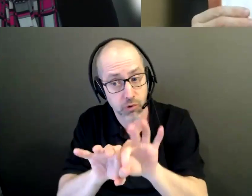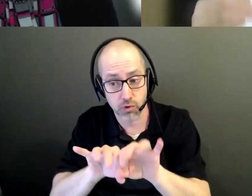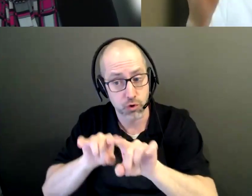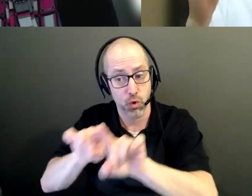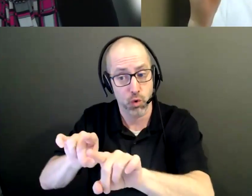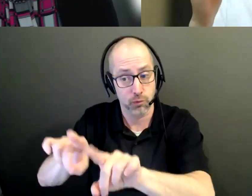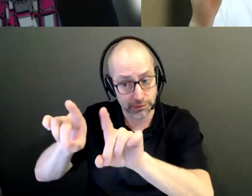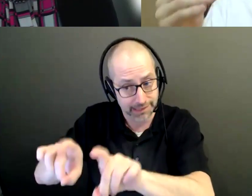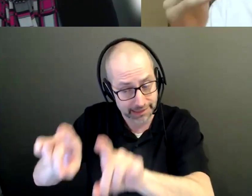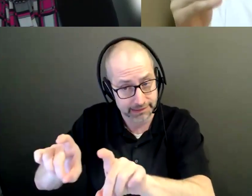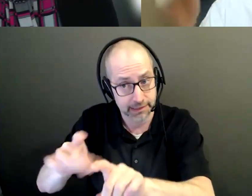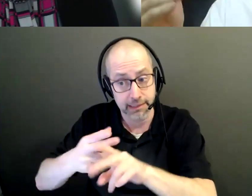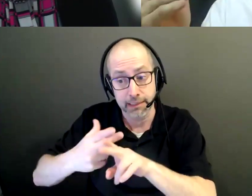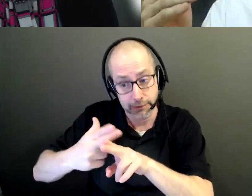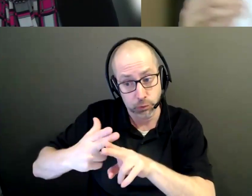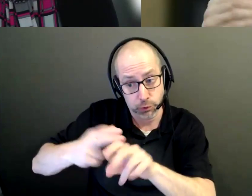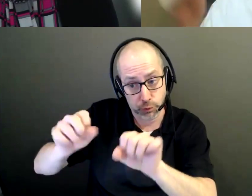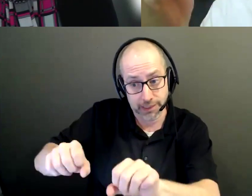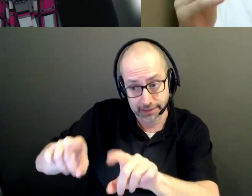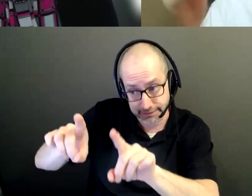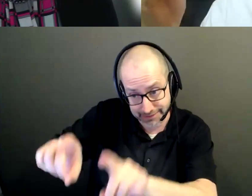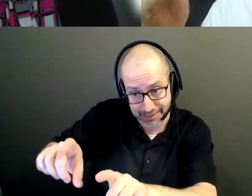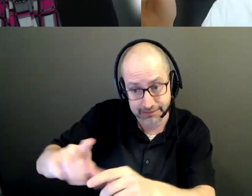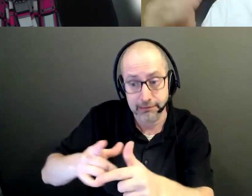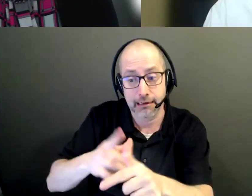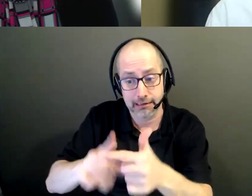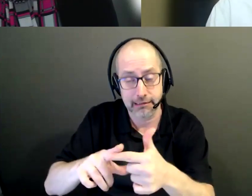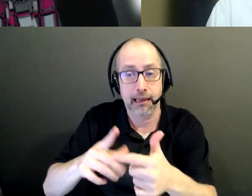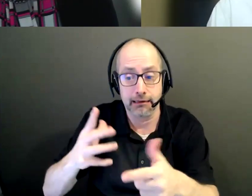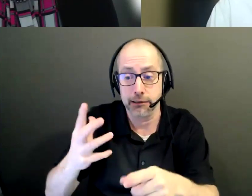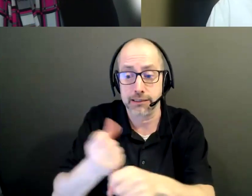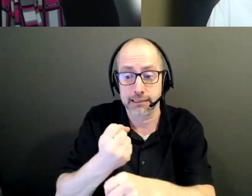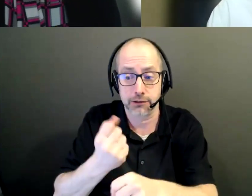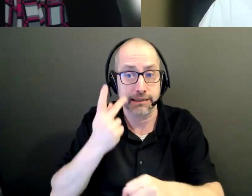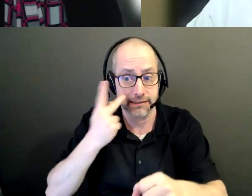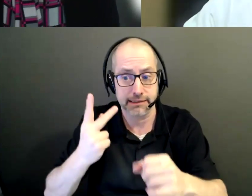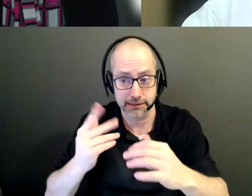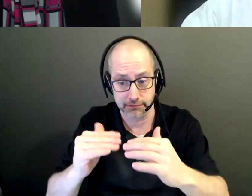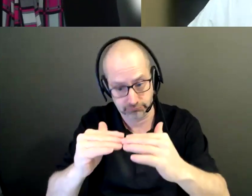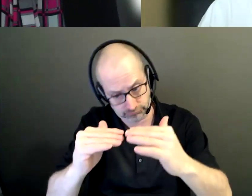you can do that, the earlier you can catch it and actually see that difference in gap.